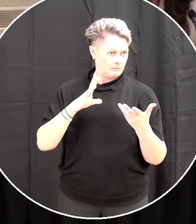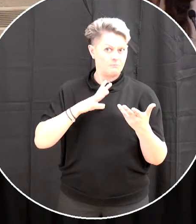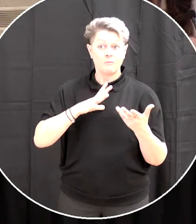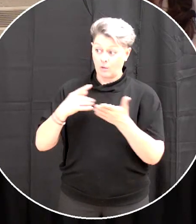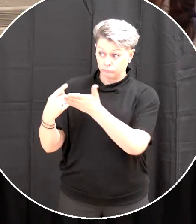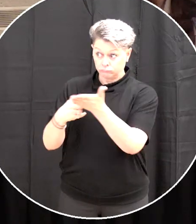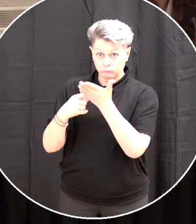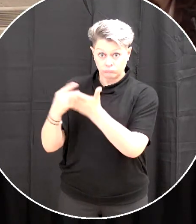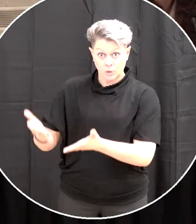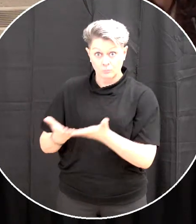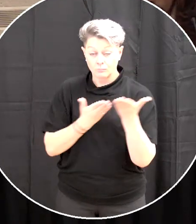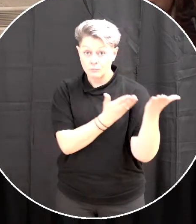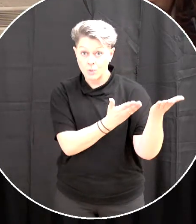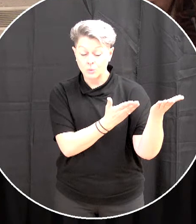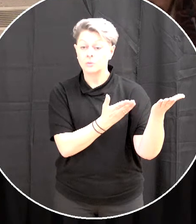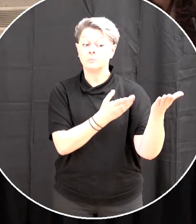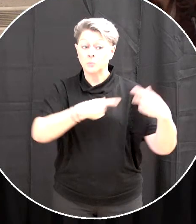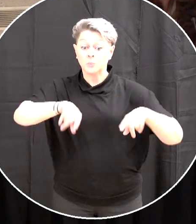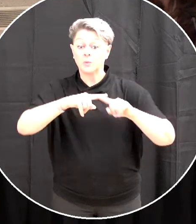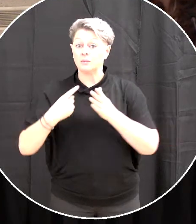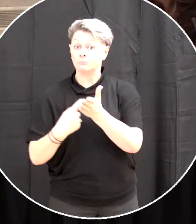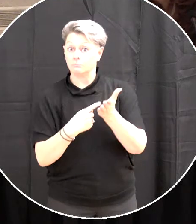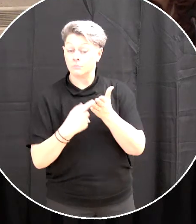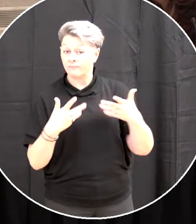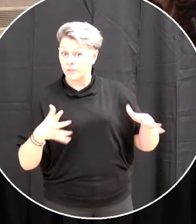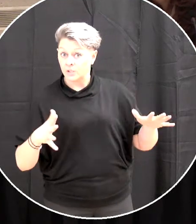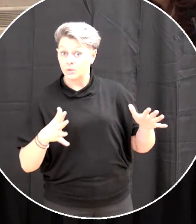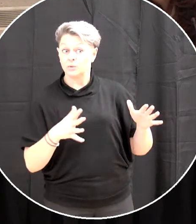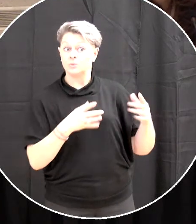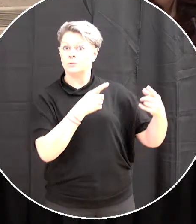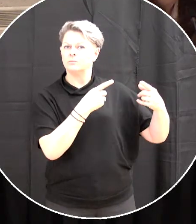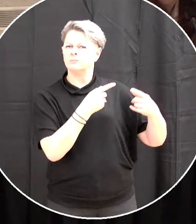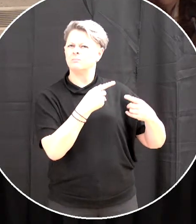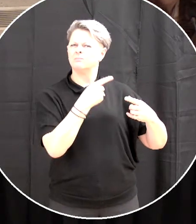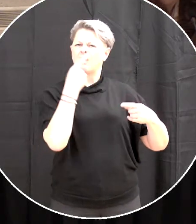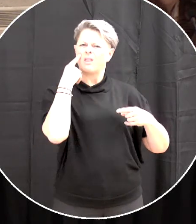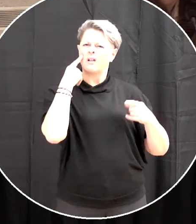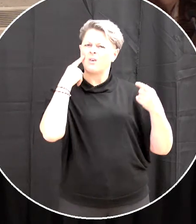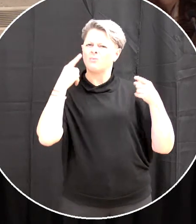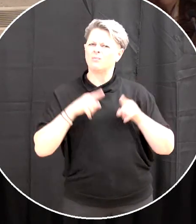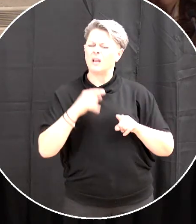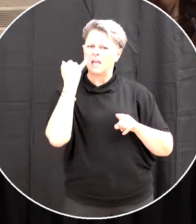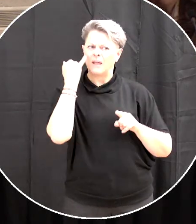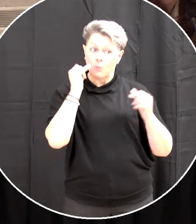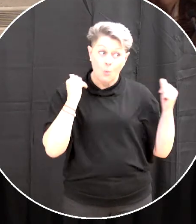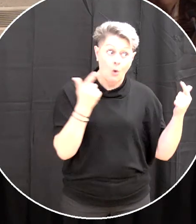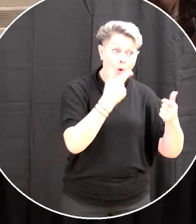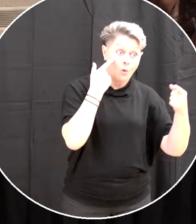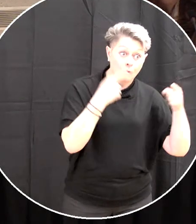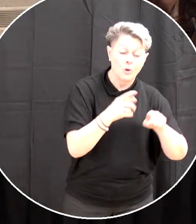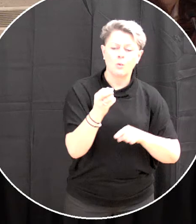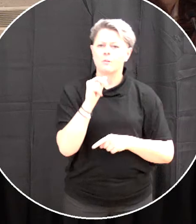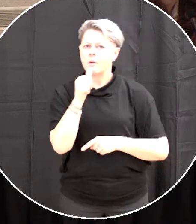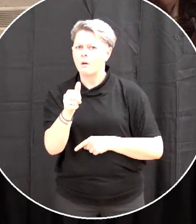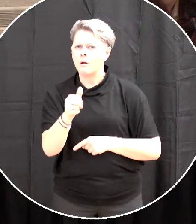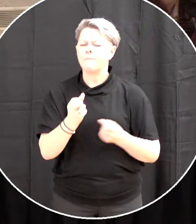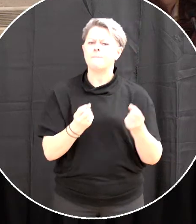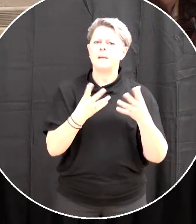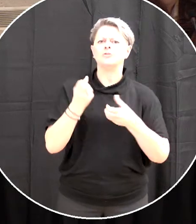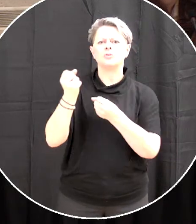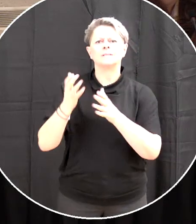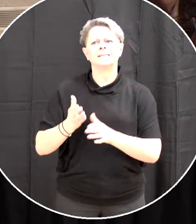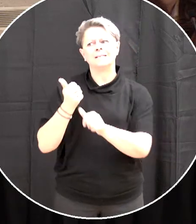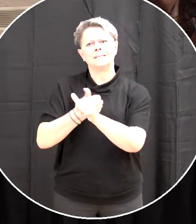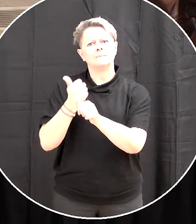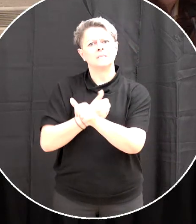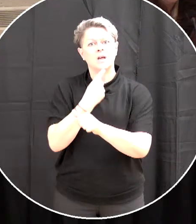table. But we had the discussion, and I think you and I agreed on whether or not there was consensus around the table. But there were a number of trustees who spoke